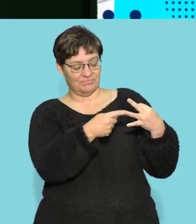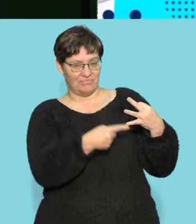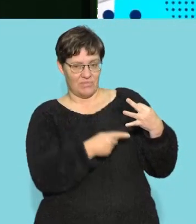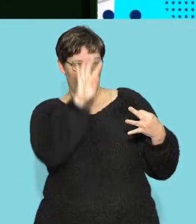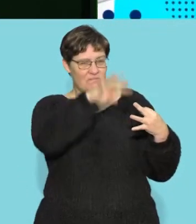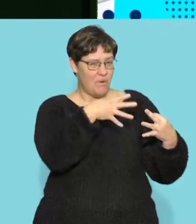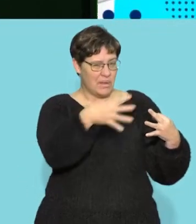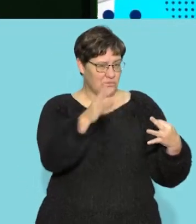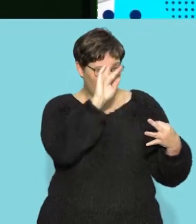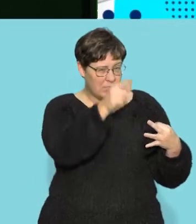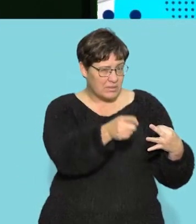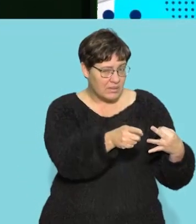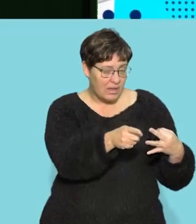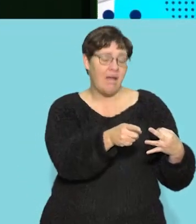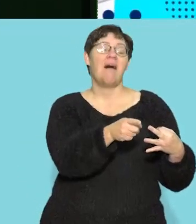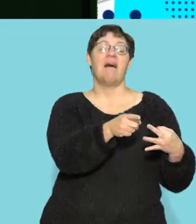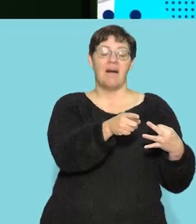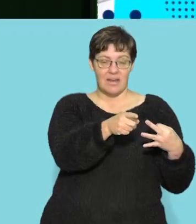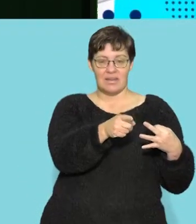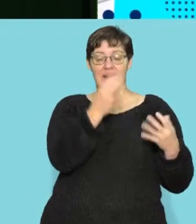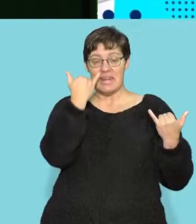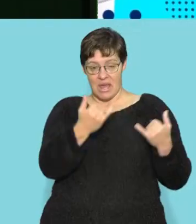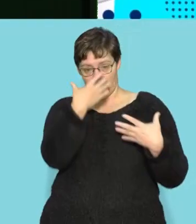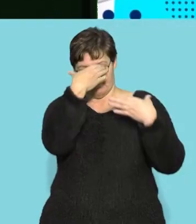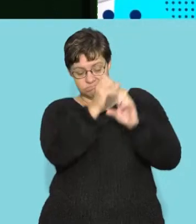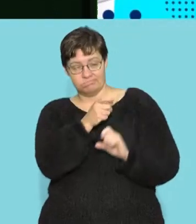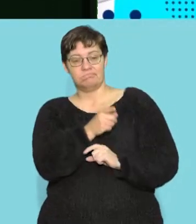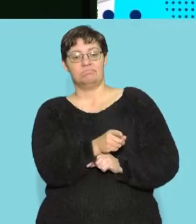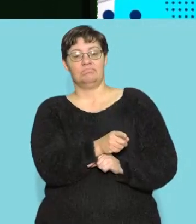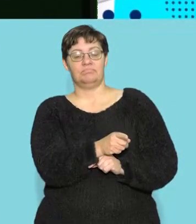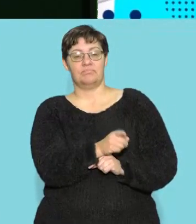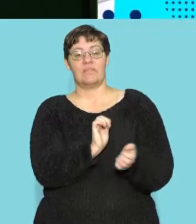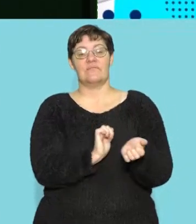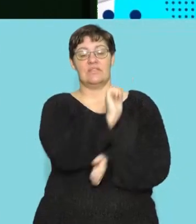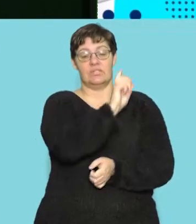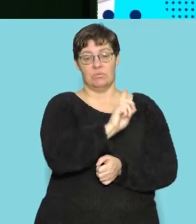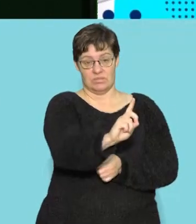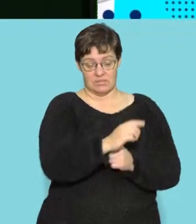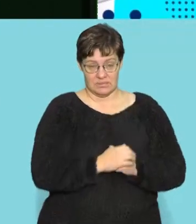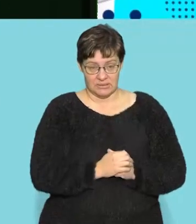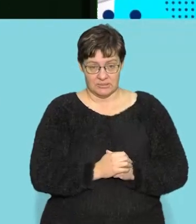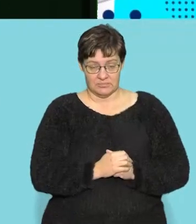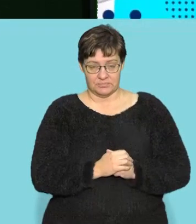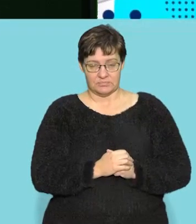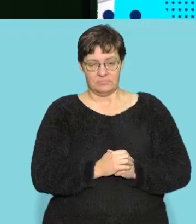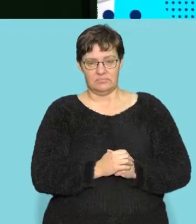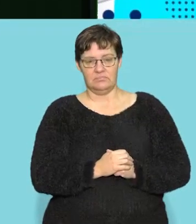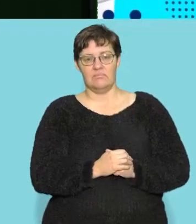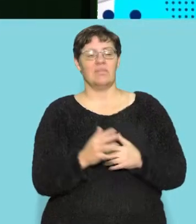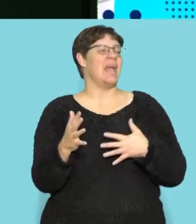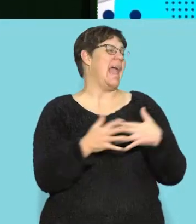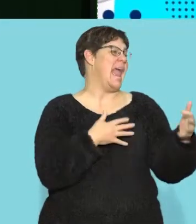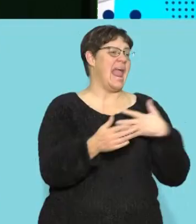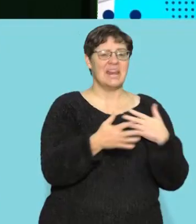format? Now, we're dealing specifically with the fixed deposit. Any portion or